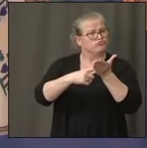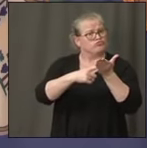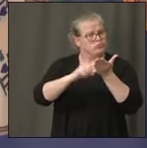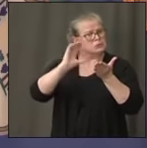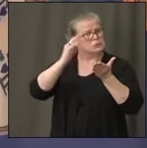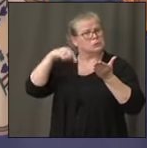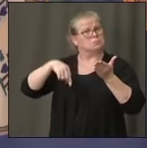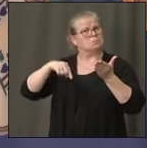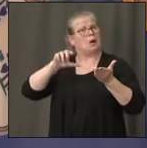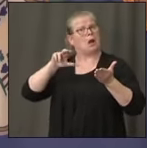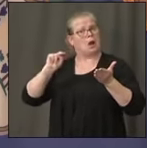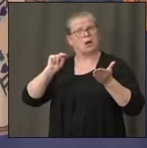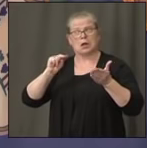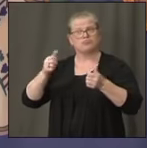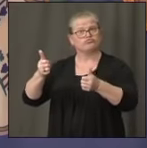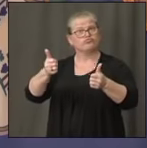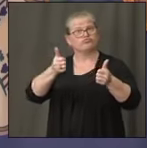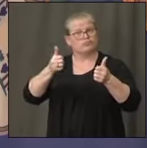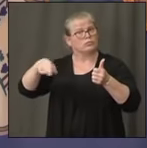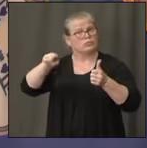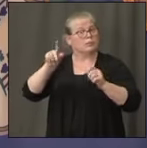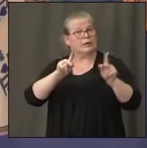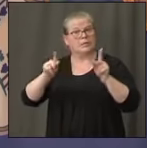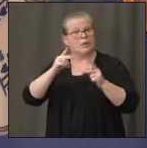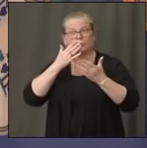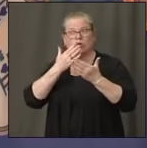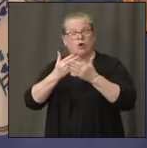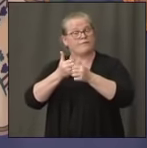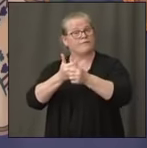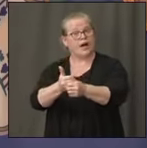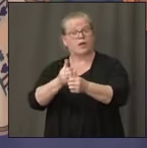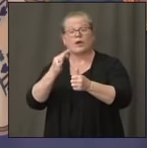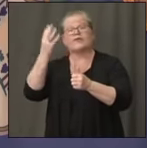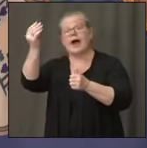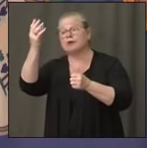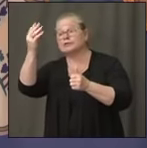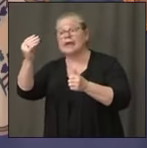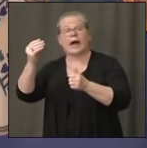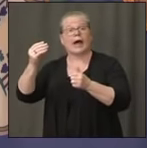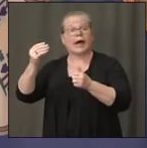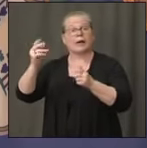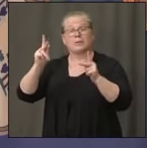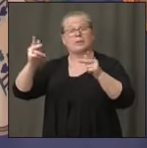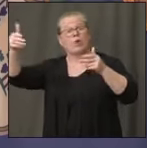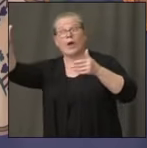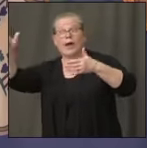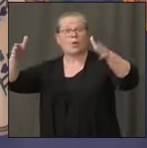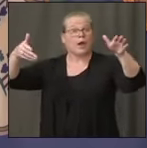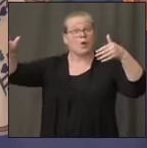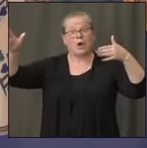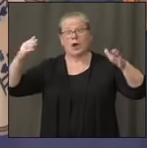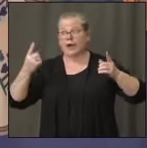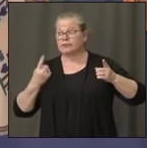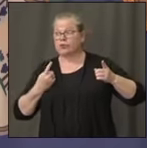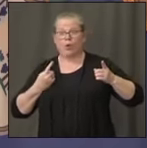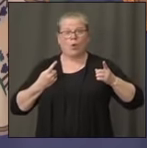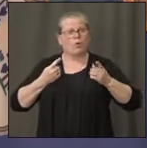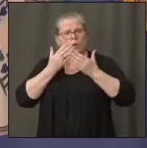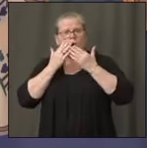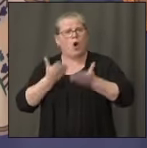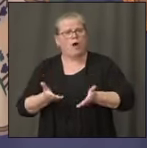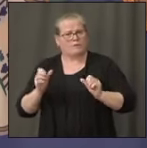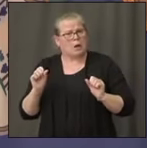inside, you're in a store, you have to wear it. That's what the rules are. And if we find people are getting more and more lax, as we've seen